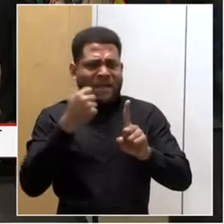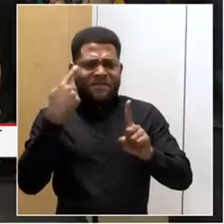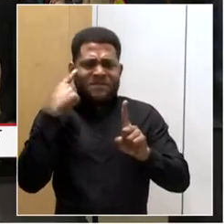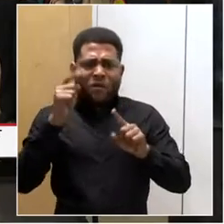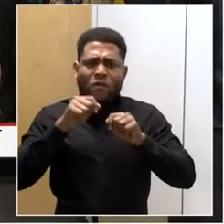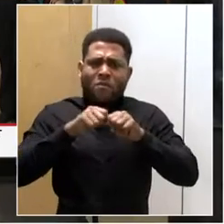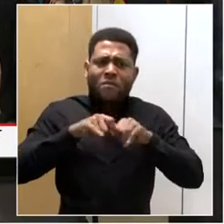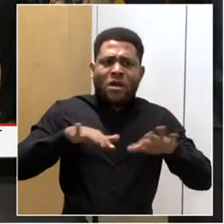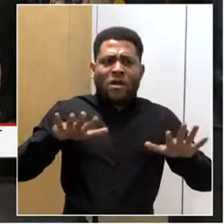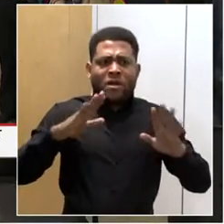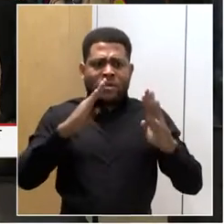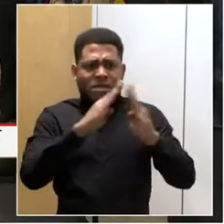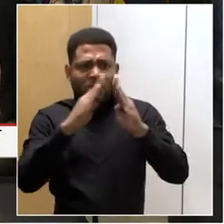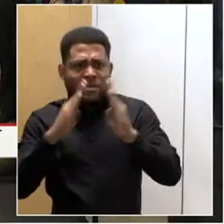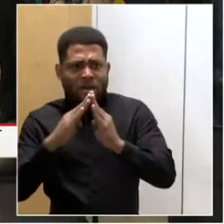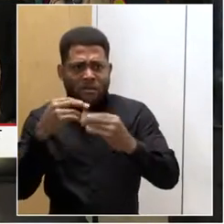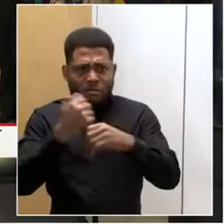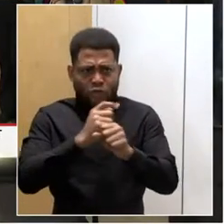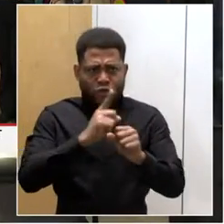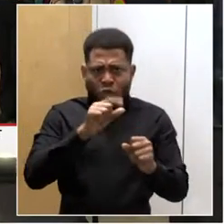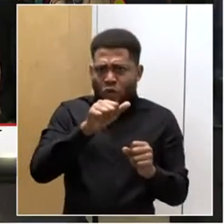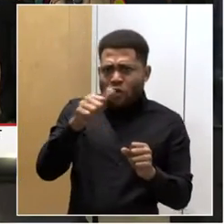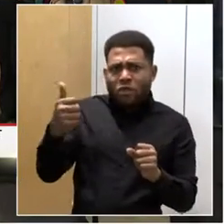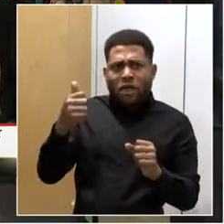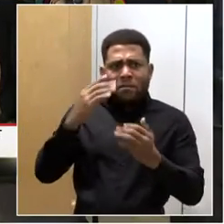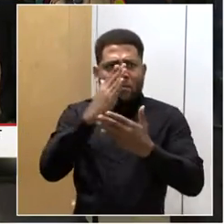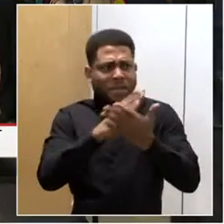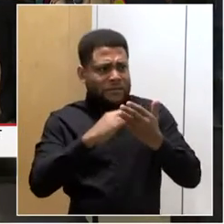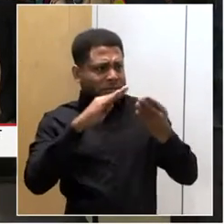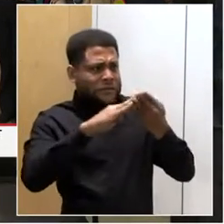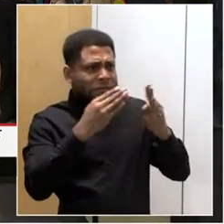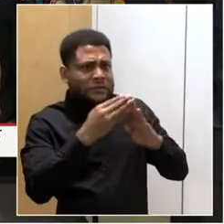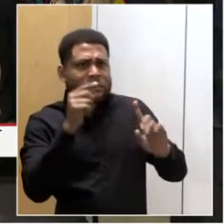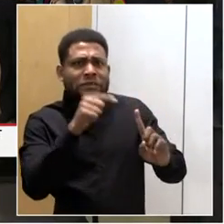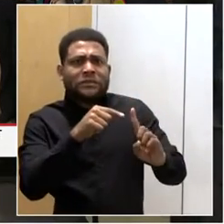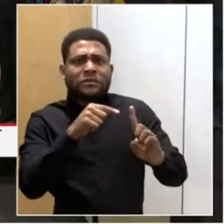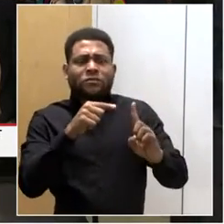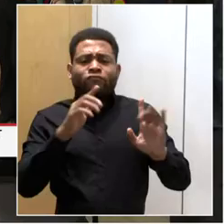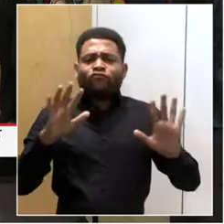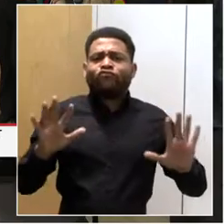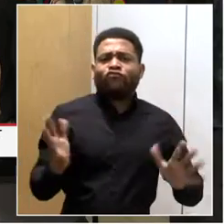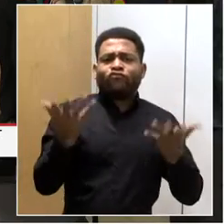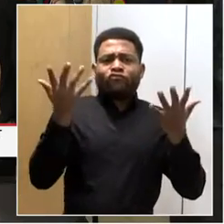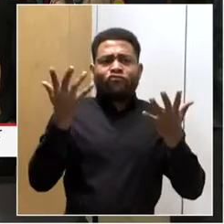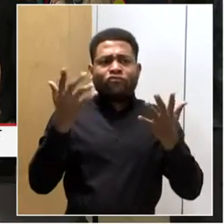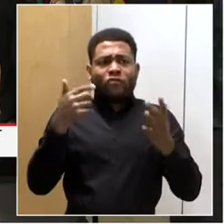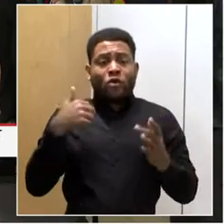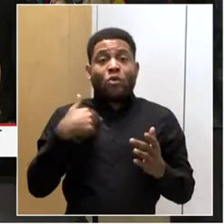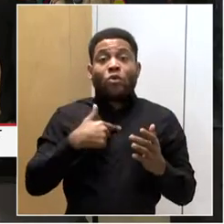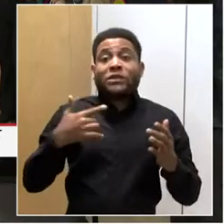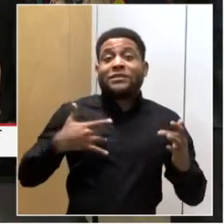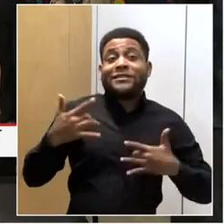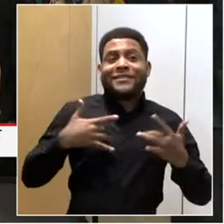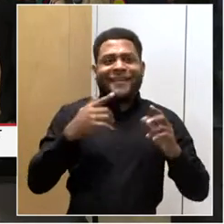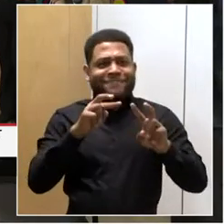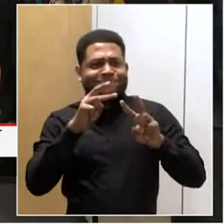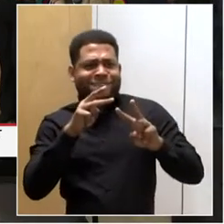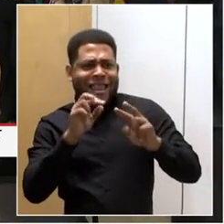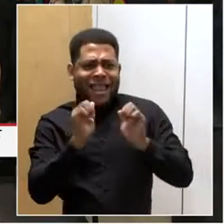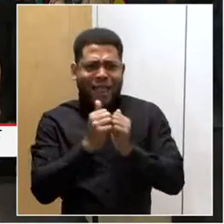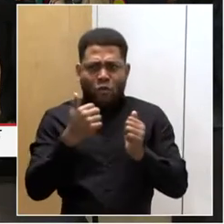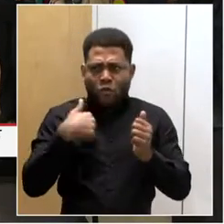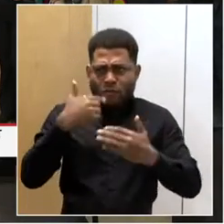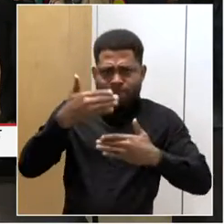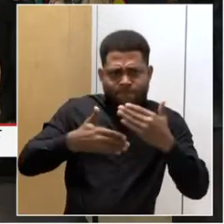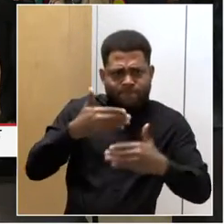districts in the other areas in the city. We are eager to see how it develops so we can make any necessary updates to our processes to